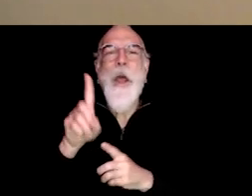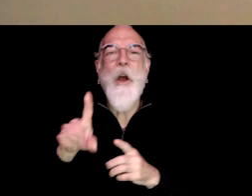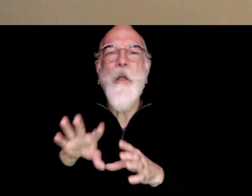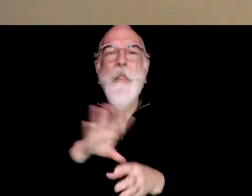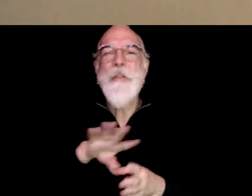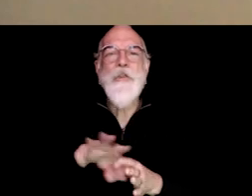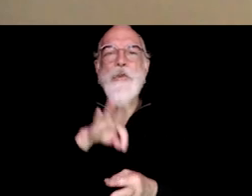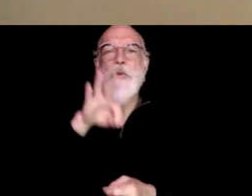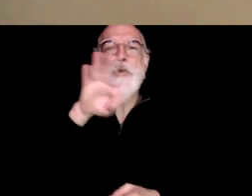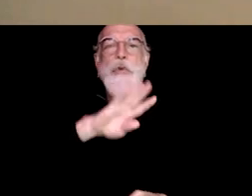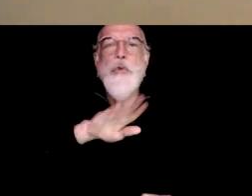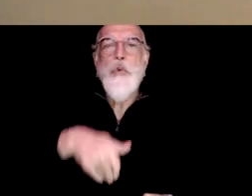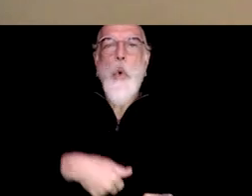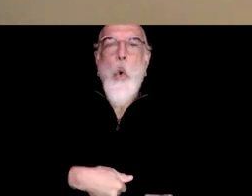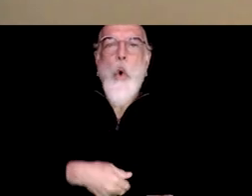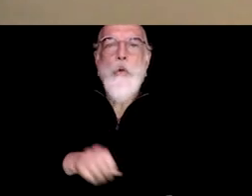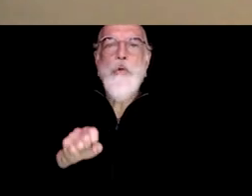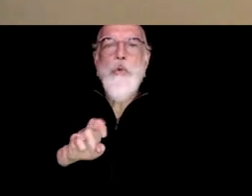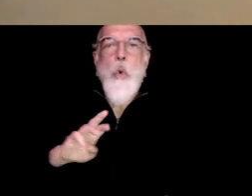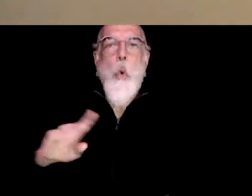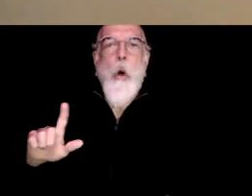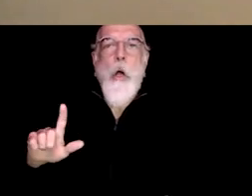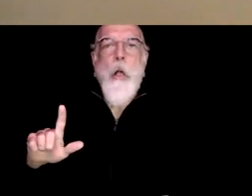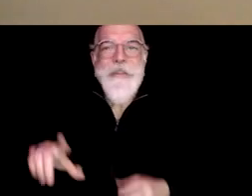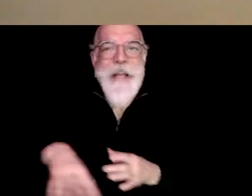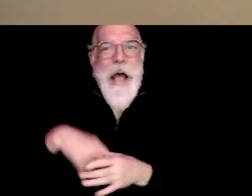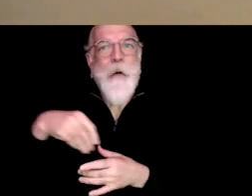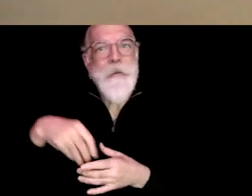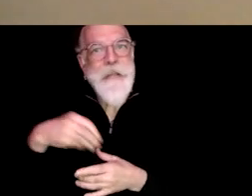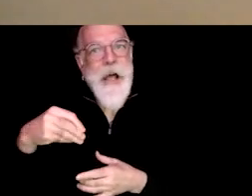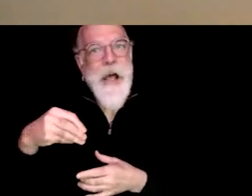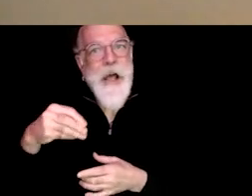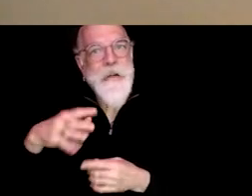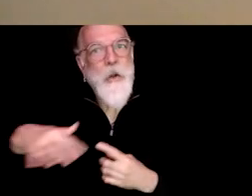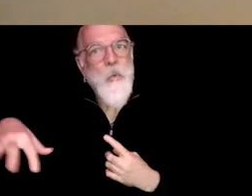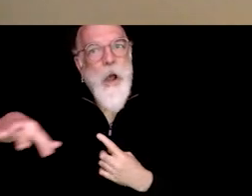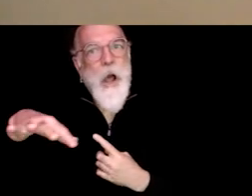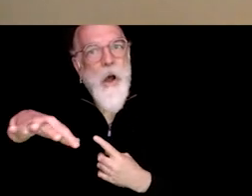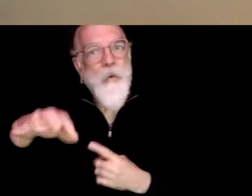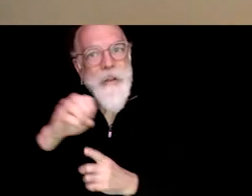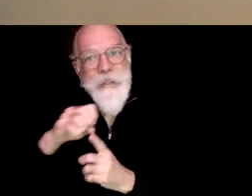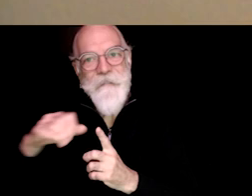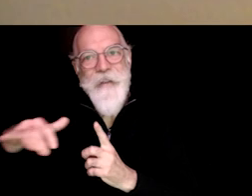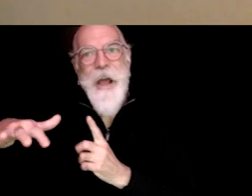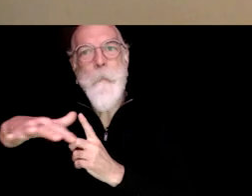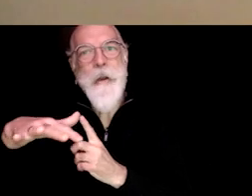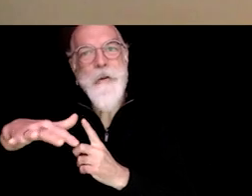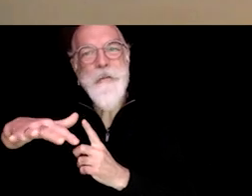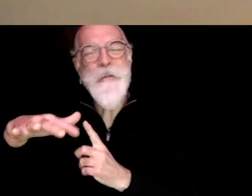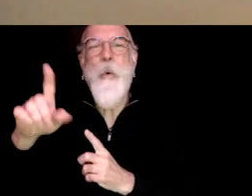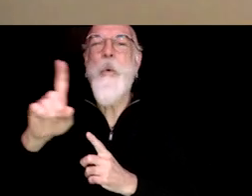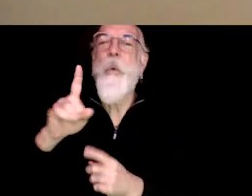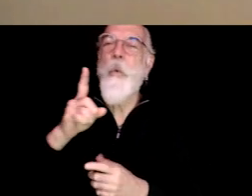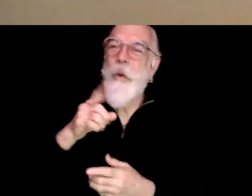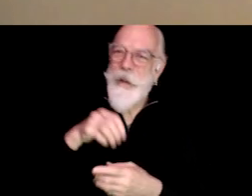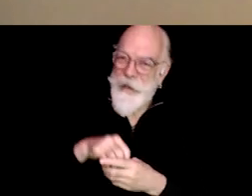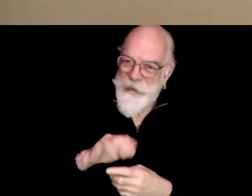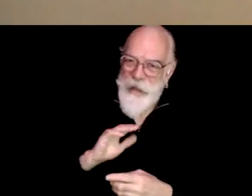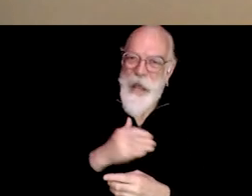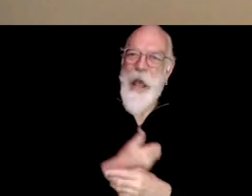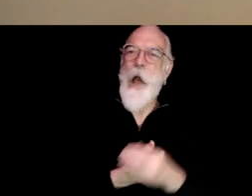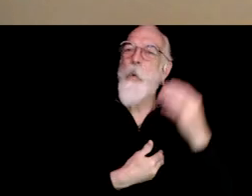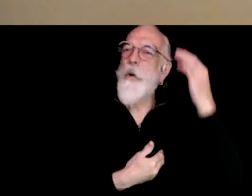and outside of us and in our environments and ecosystems. It's in our knowledge of